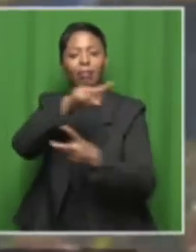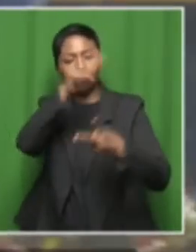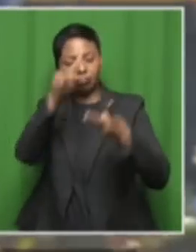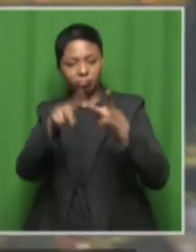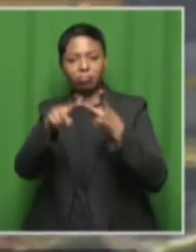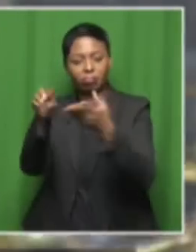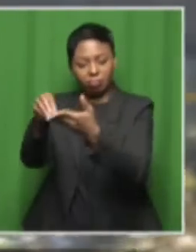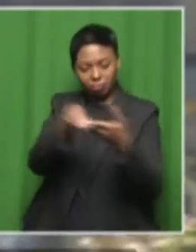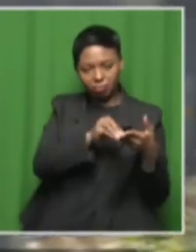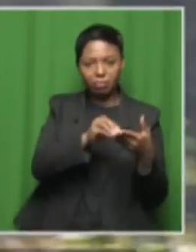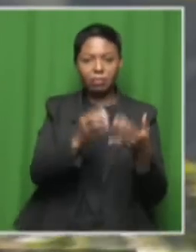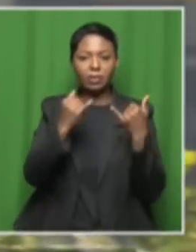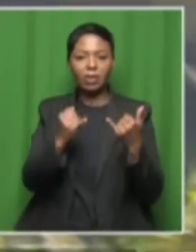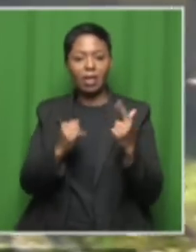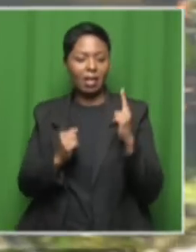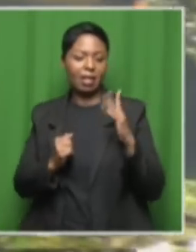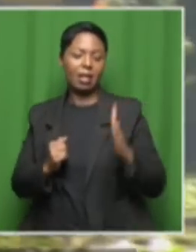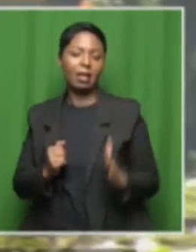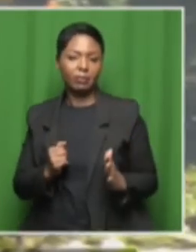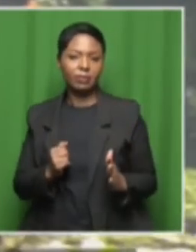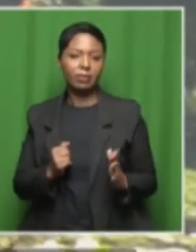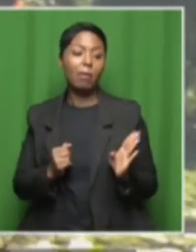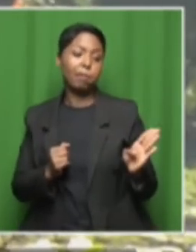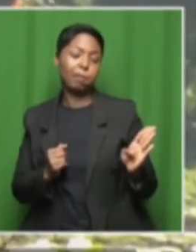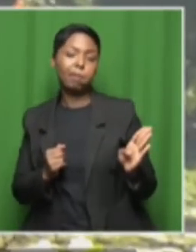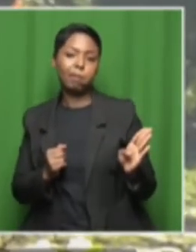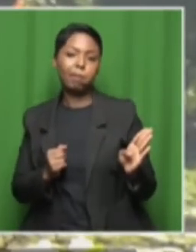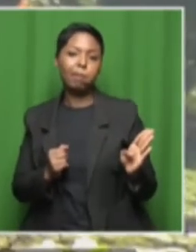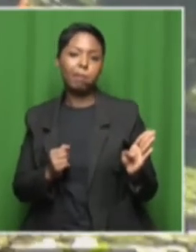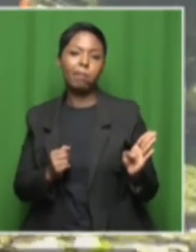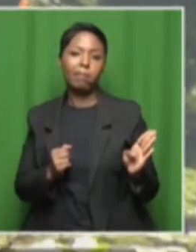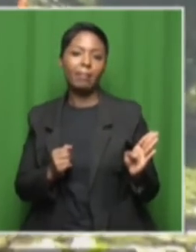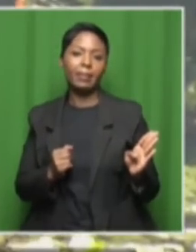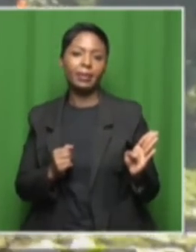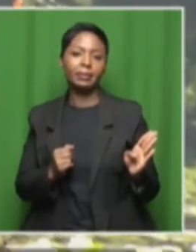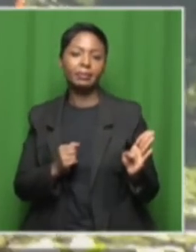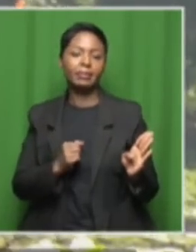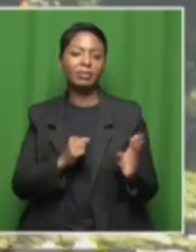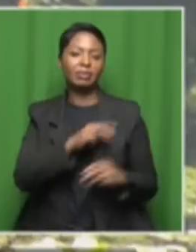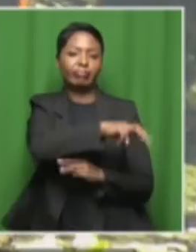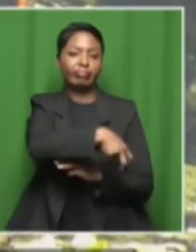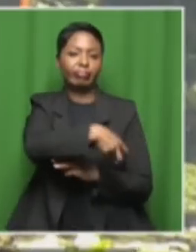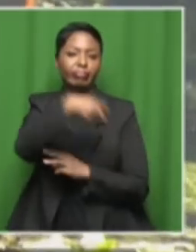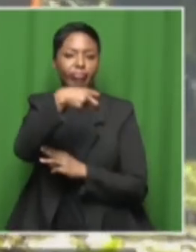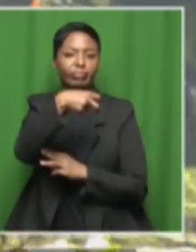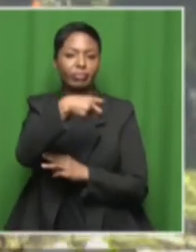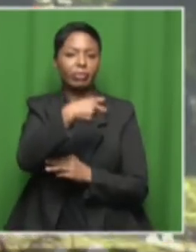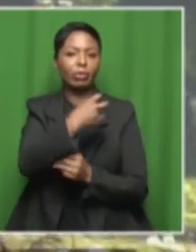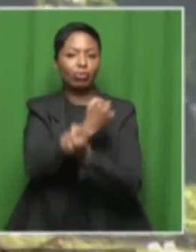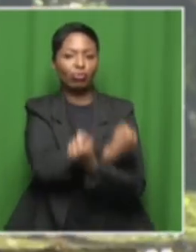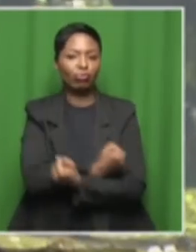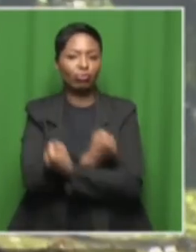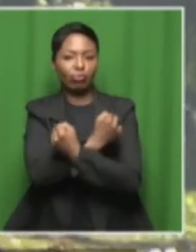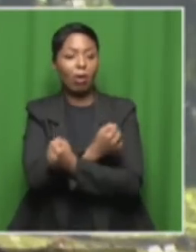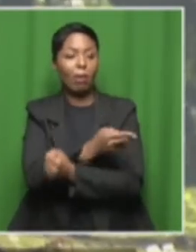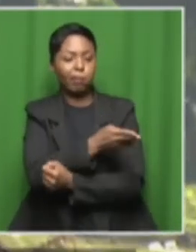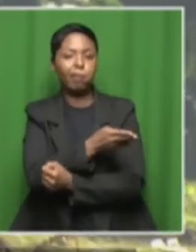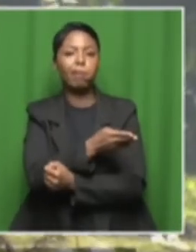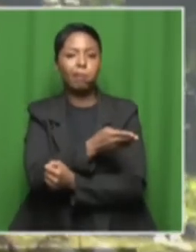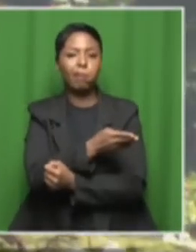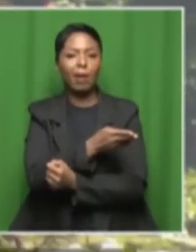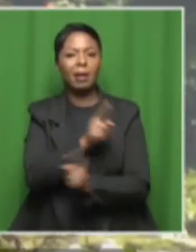towards my left-hand side. And I'm not quite sure. I really stand to be corrected at this point. It